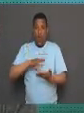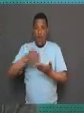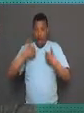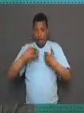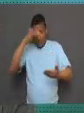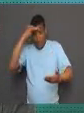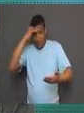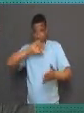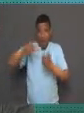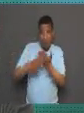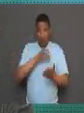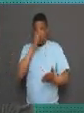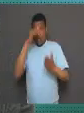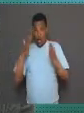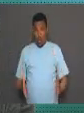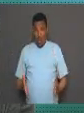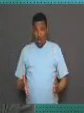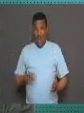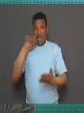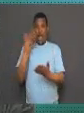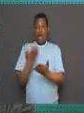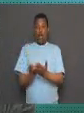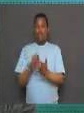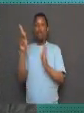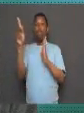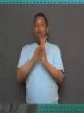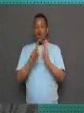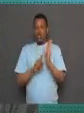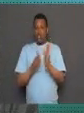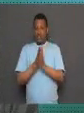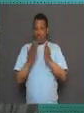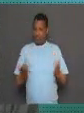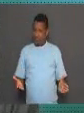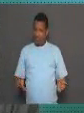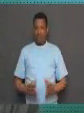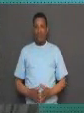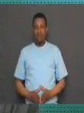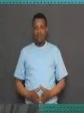We have learnt about Ethiopia's economic policies.